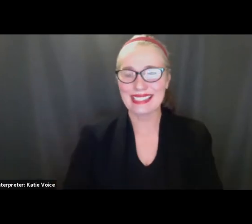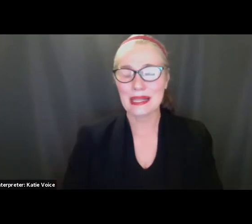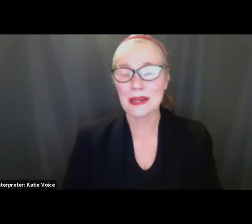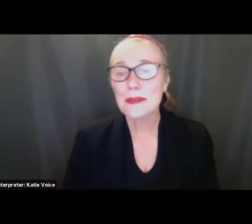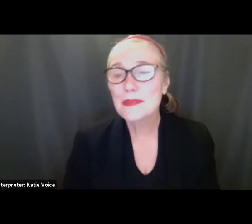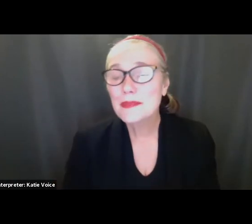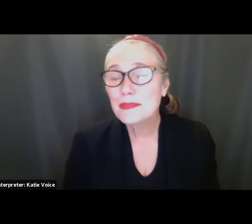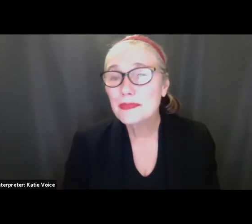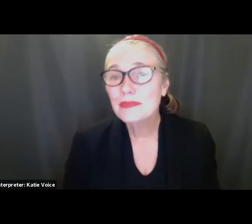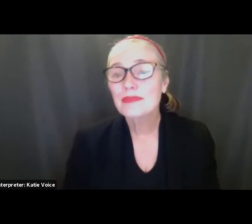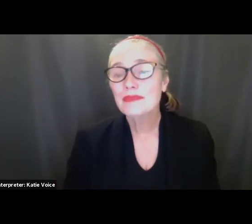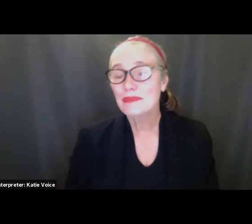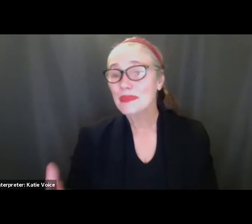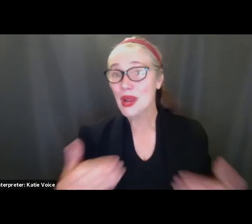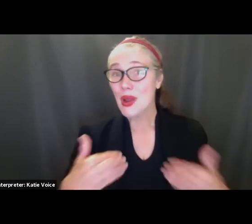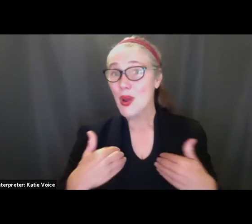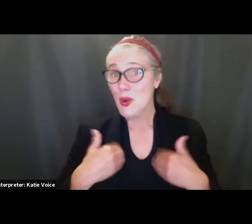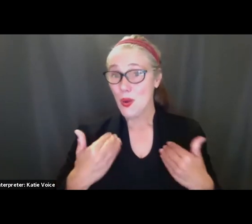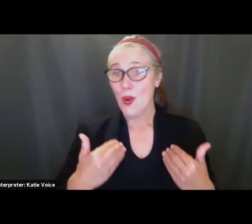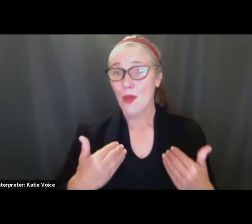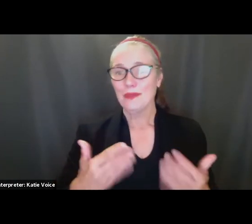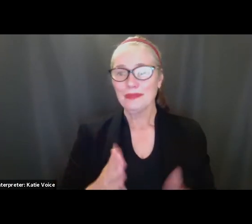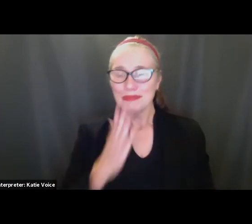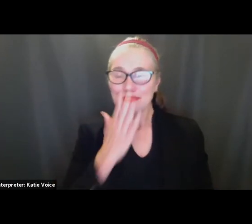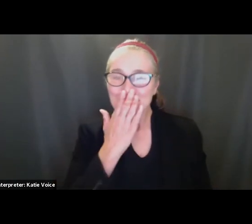we have youth we have youth